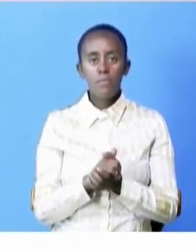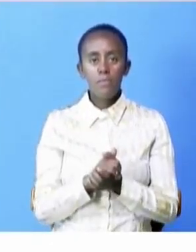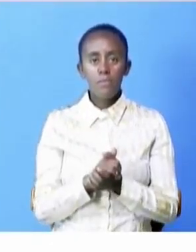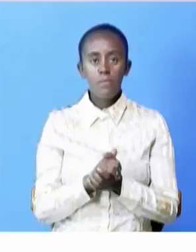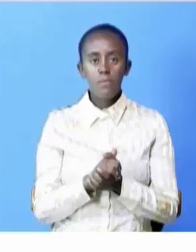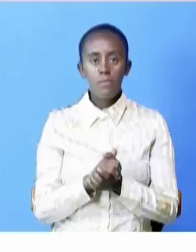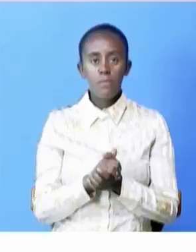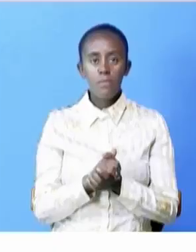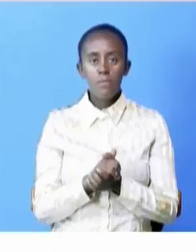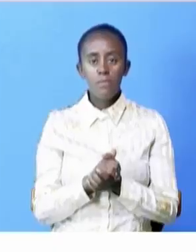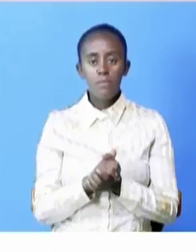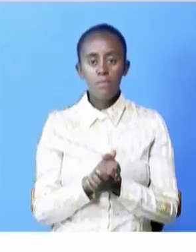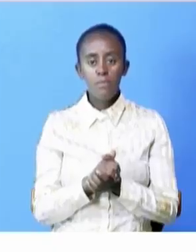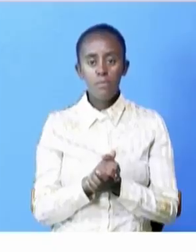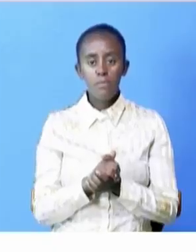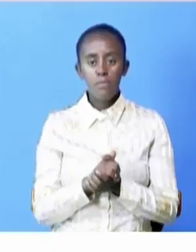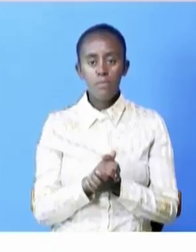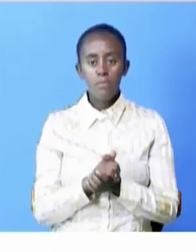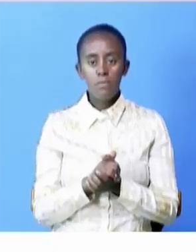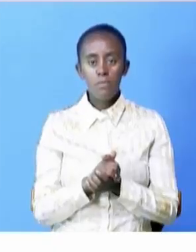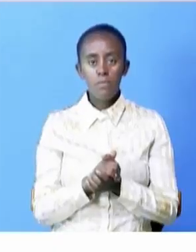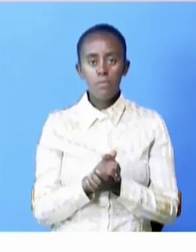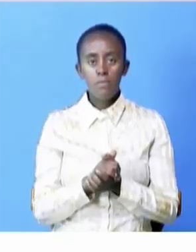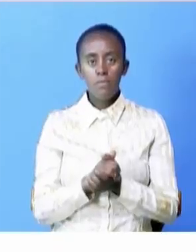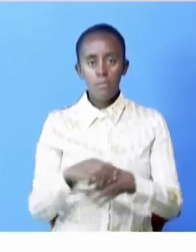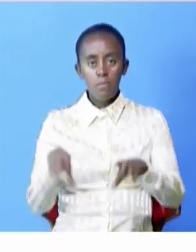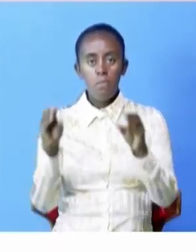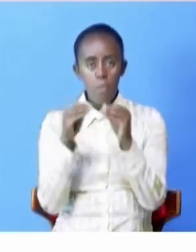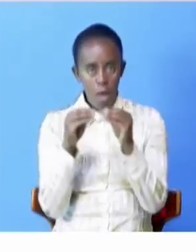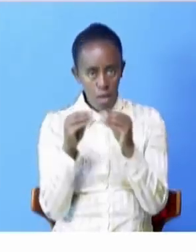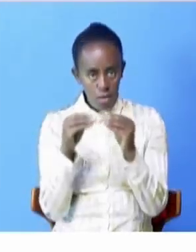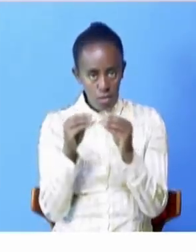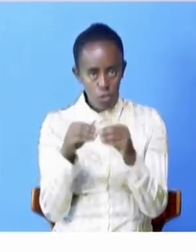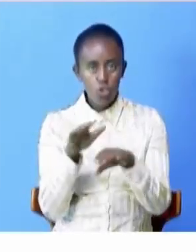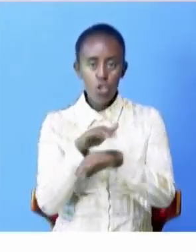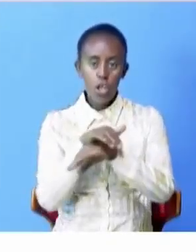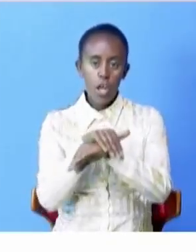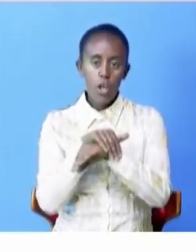math, comma, English,